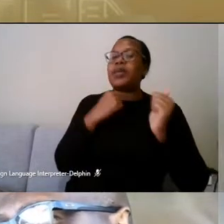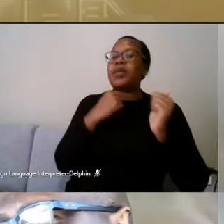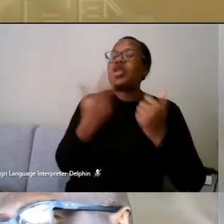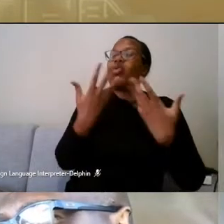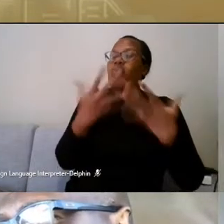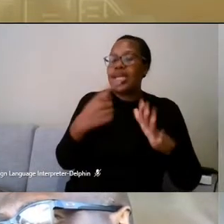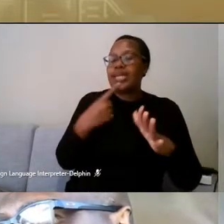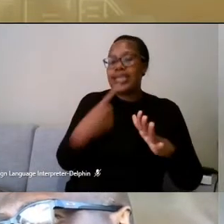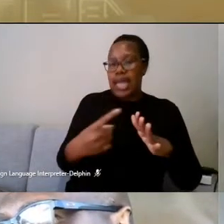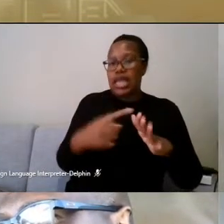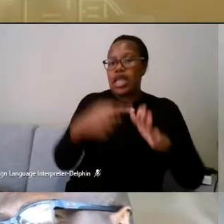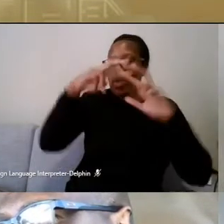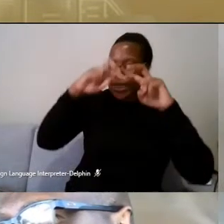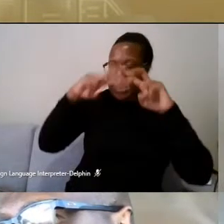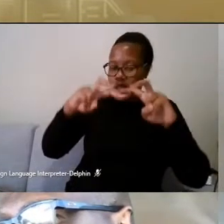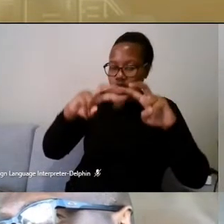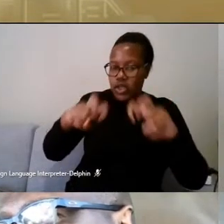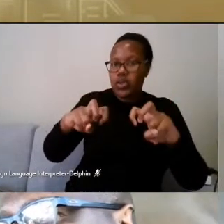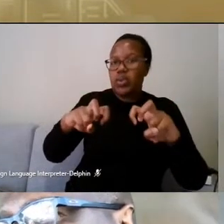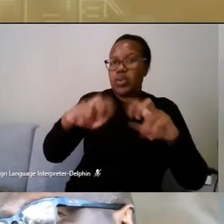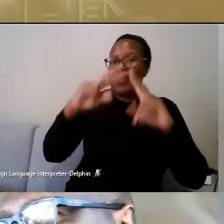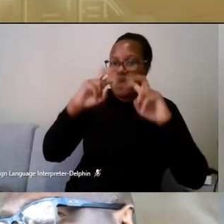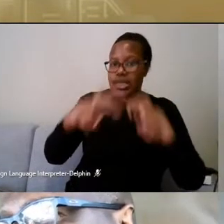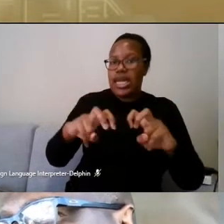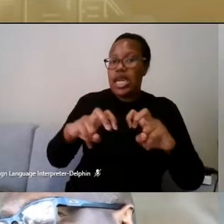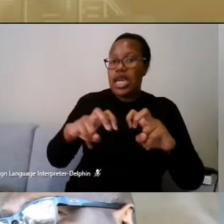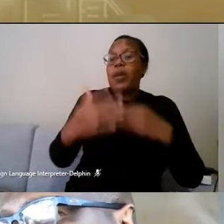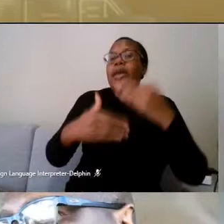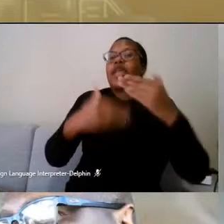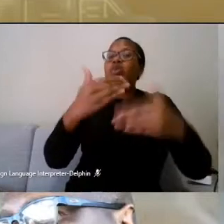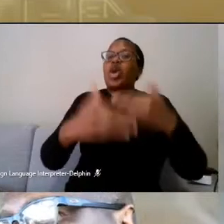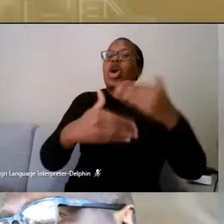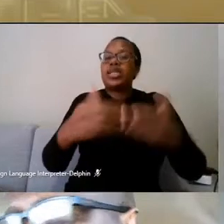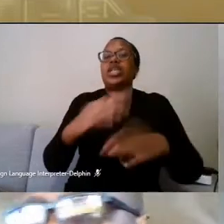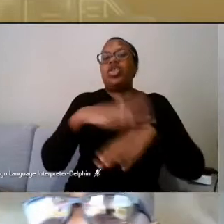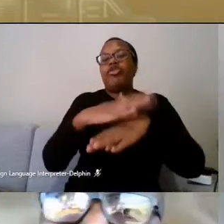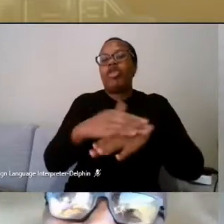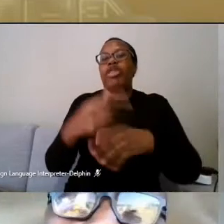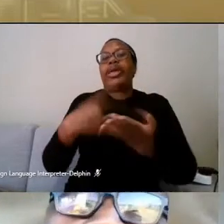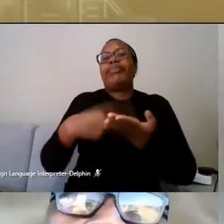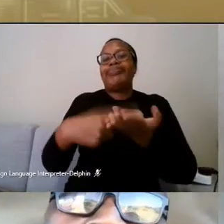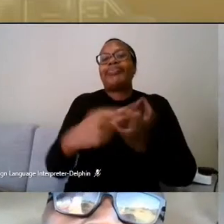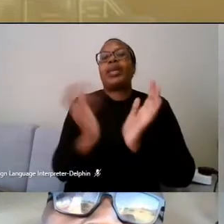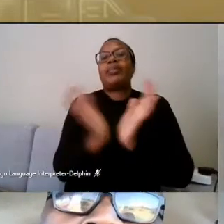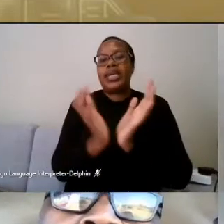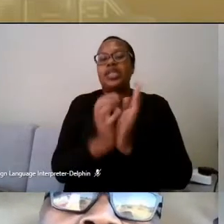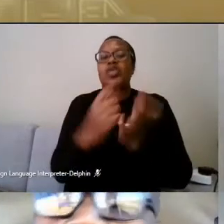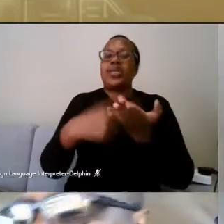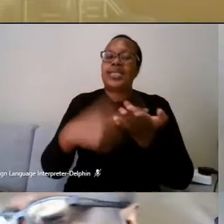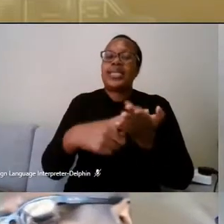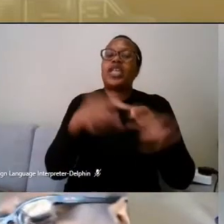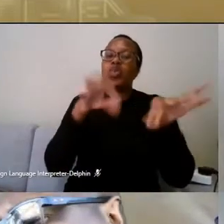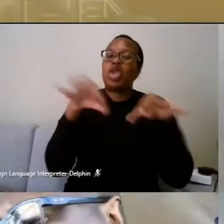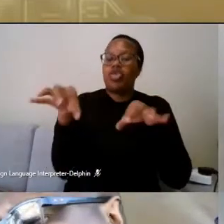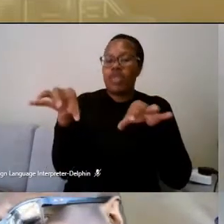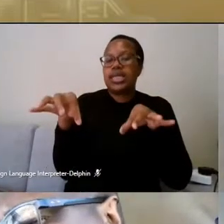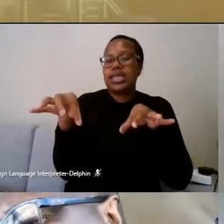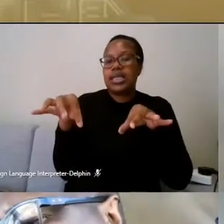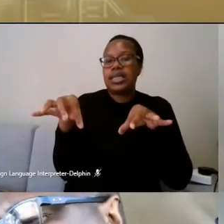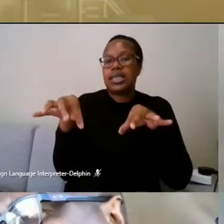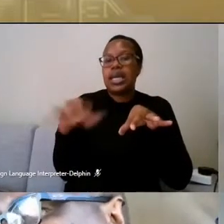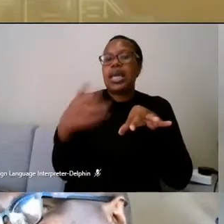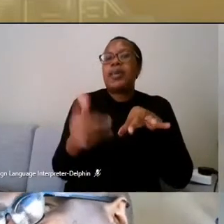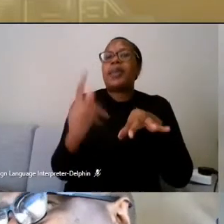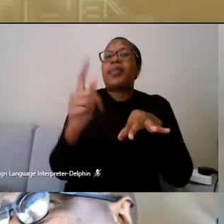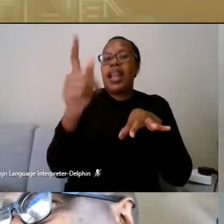this matter, and perhaps as we continue engagements on the treaties, we would at that point also